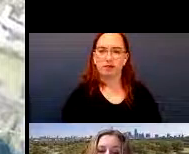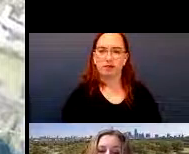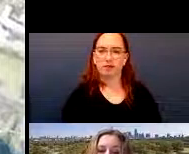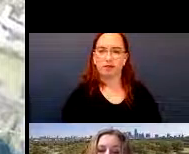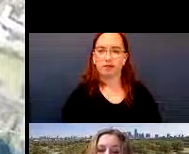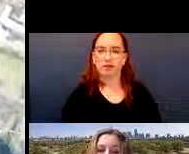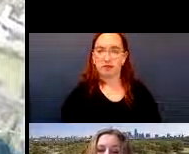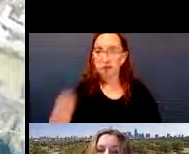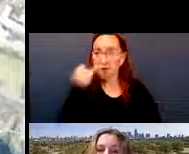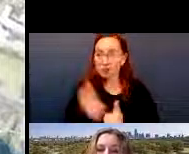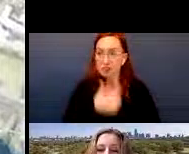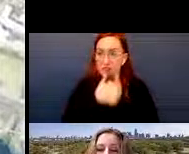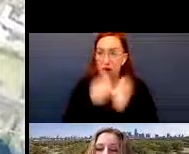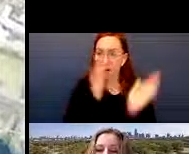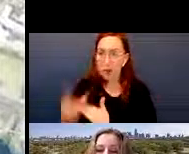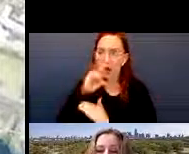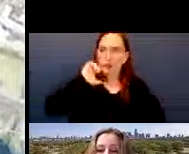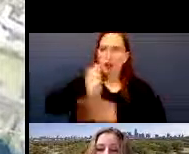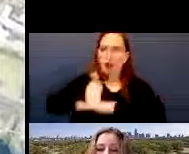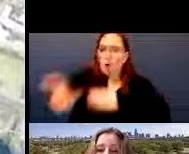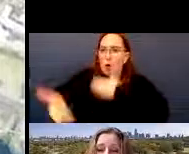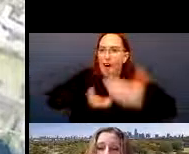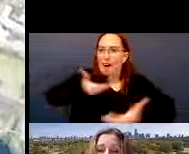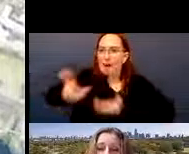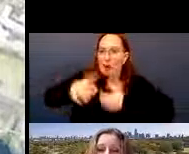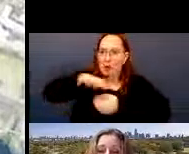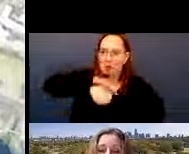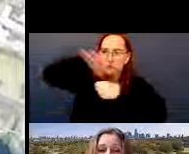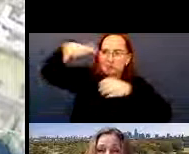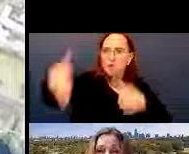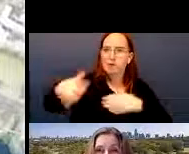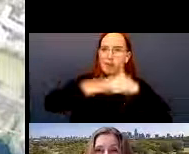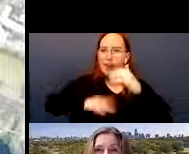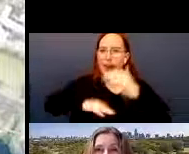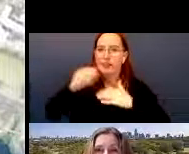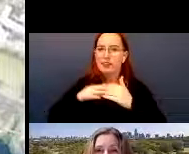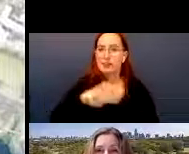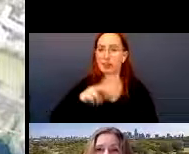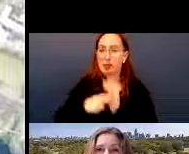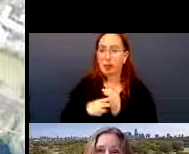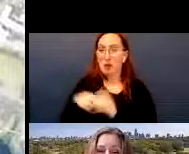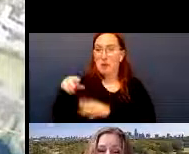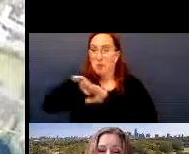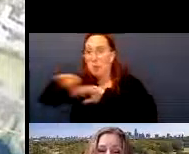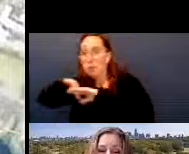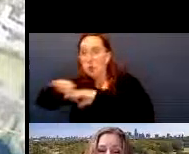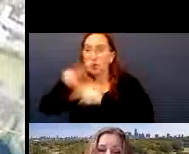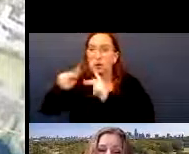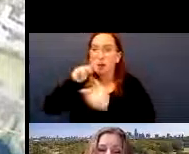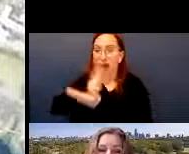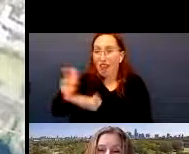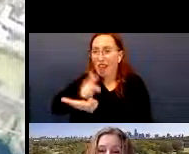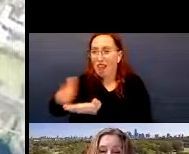welcome plaza, relieving parking and congregation pressure from the pool and springs area.